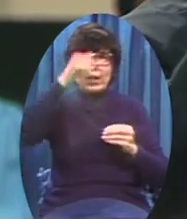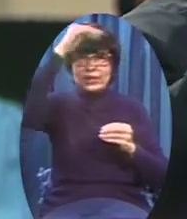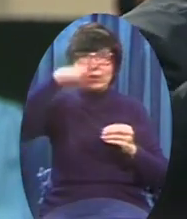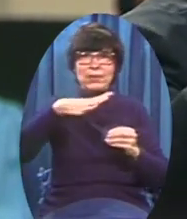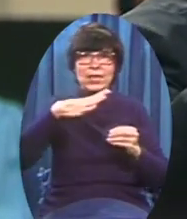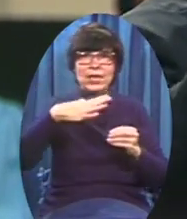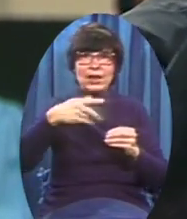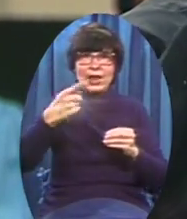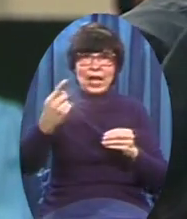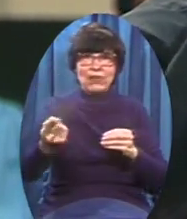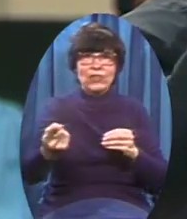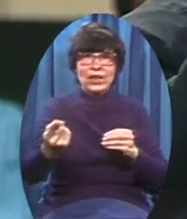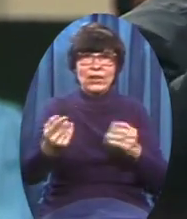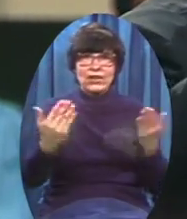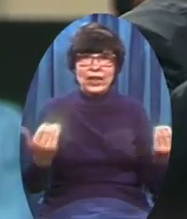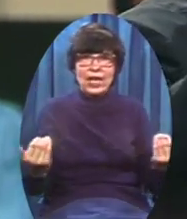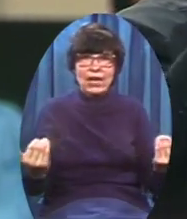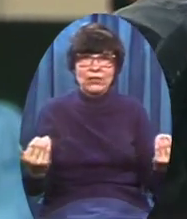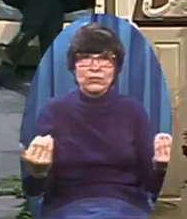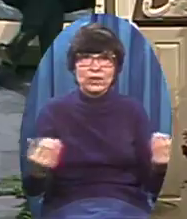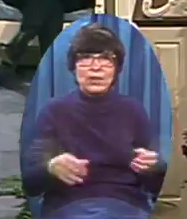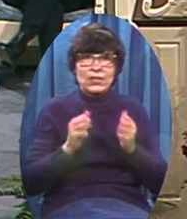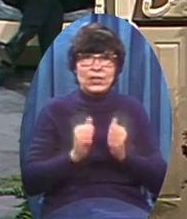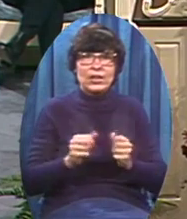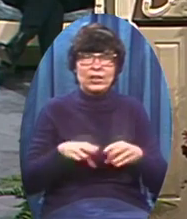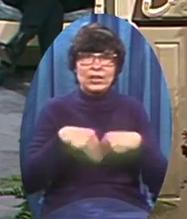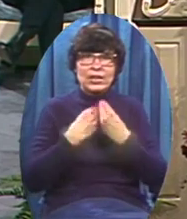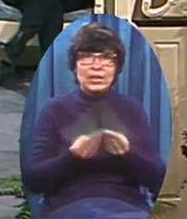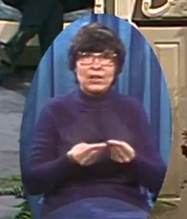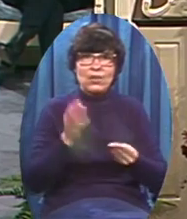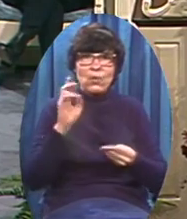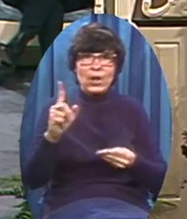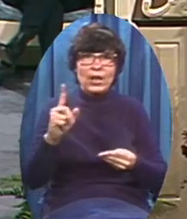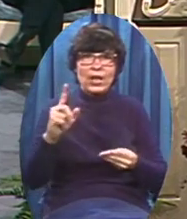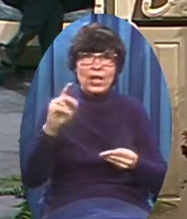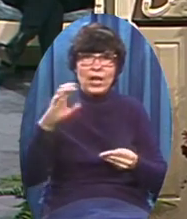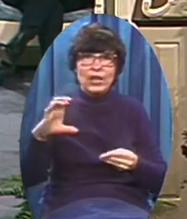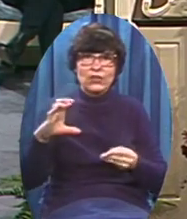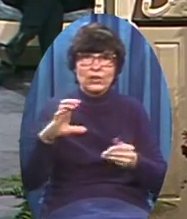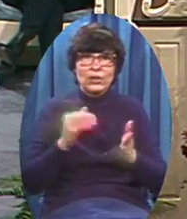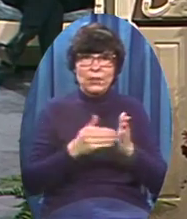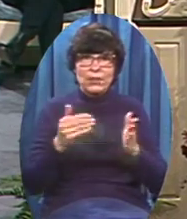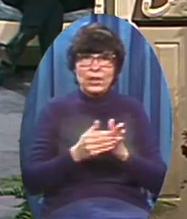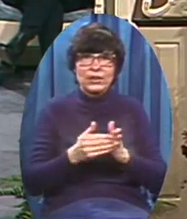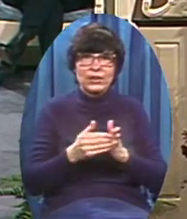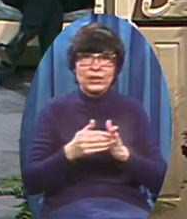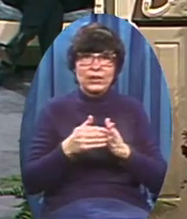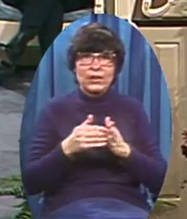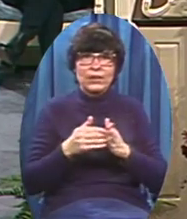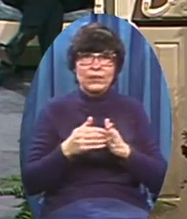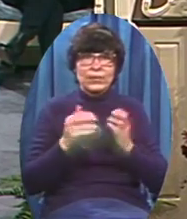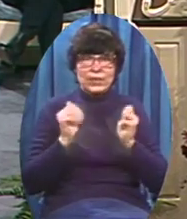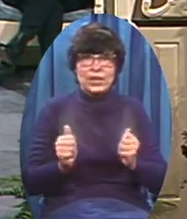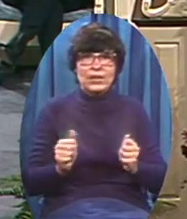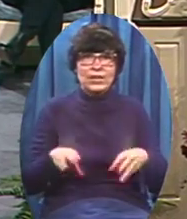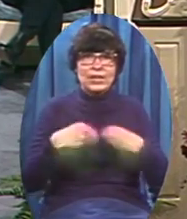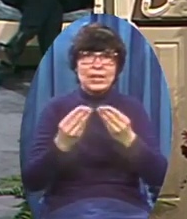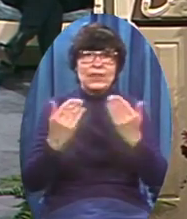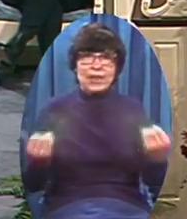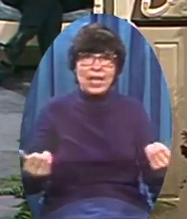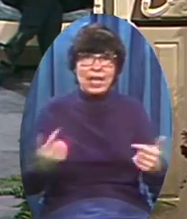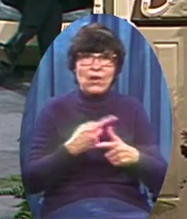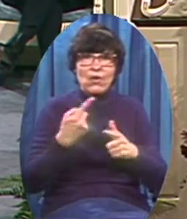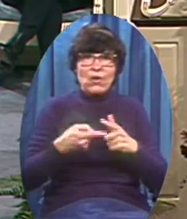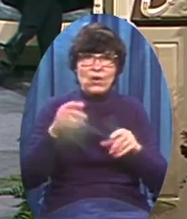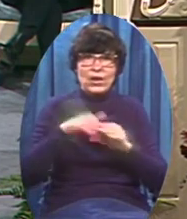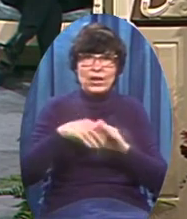give $50 million, $100 million. They could leave it in their wills. They could do something with it now. They could put it here and just